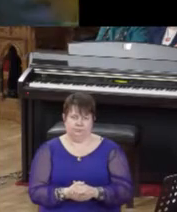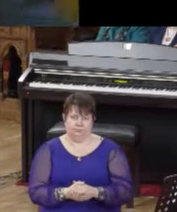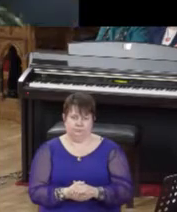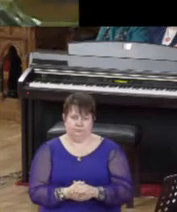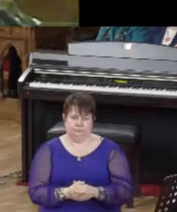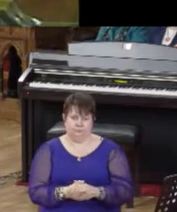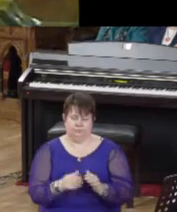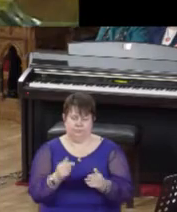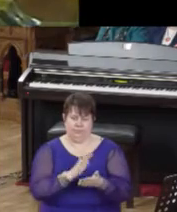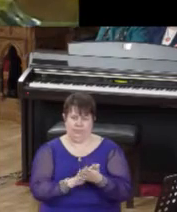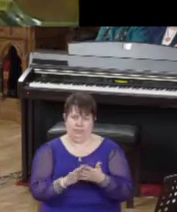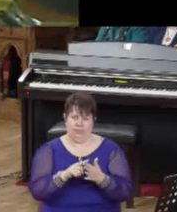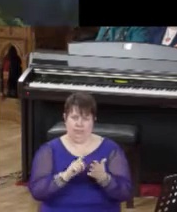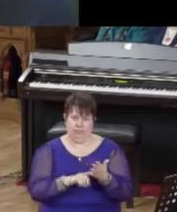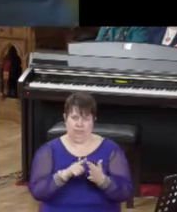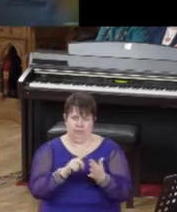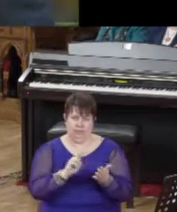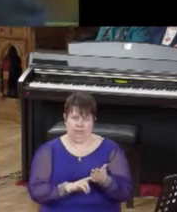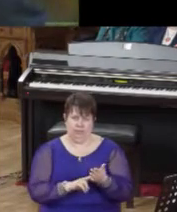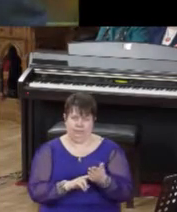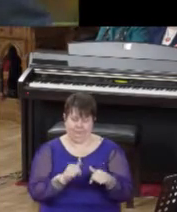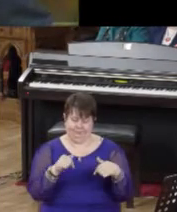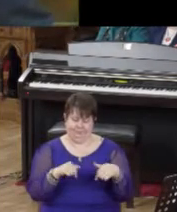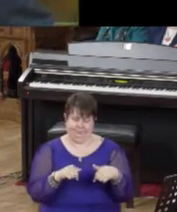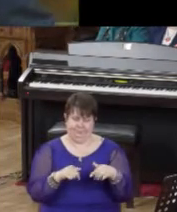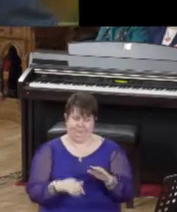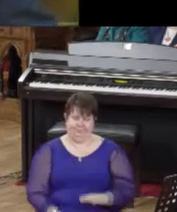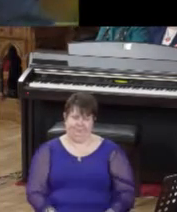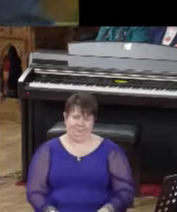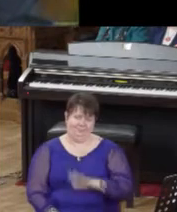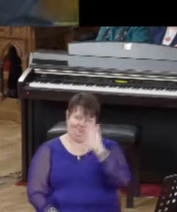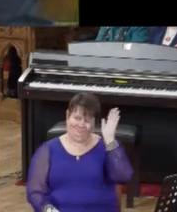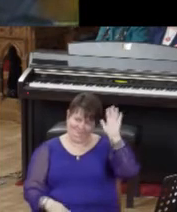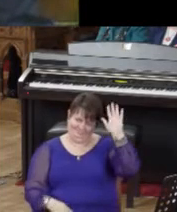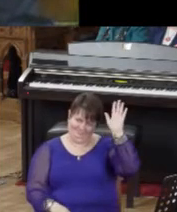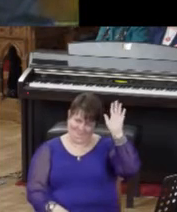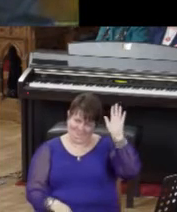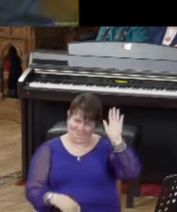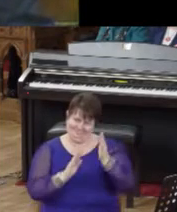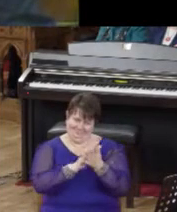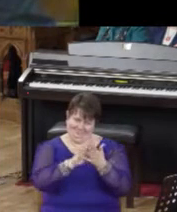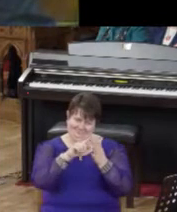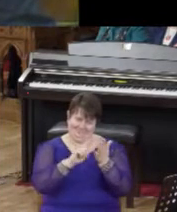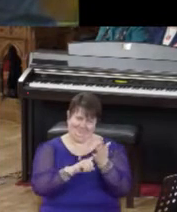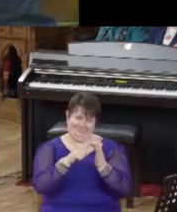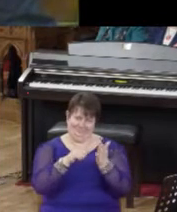service. And so Helen, down to my left, I hope you're introducing yourself, Helen.